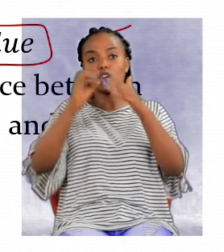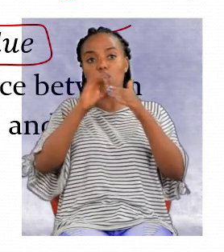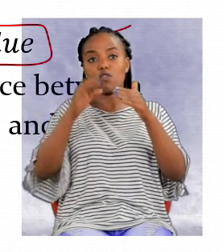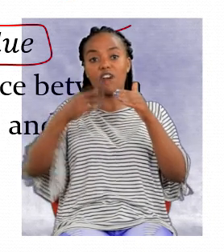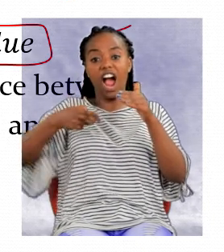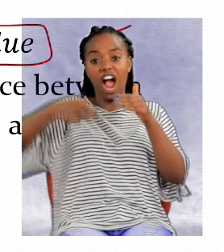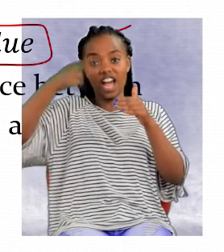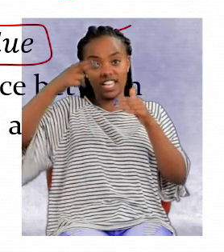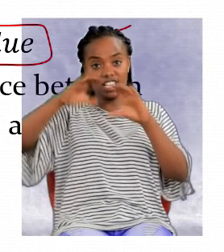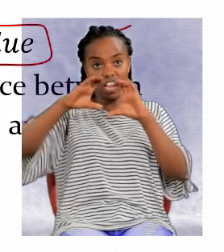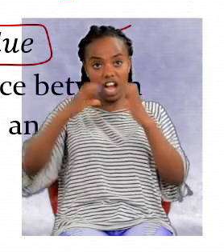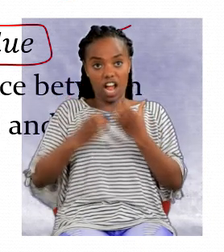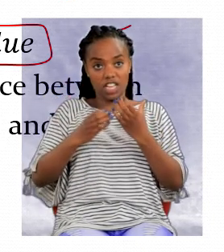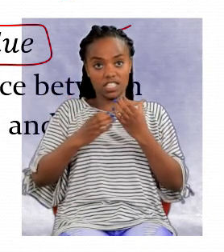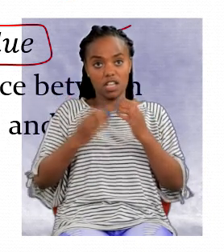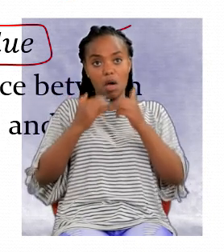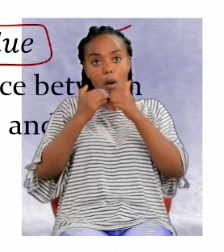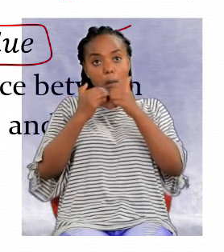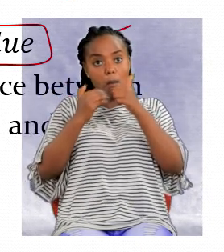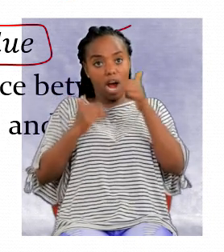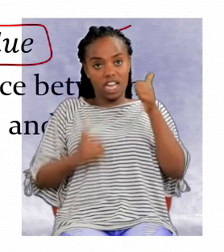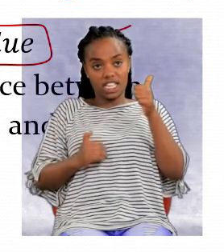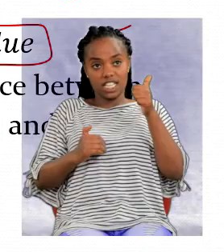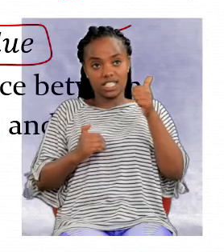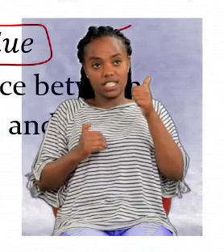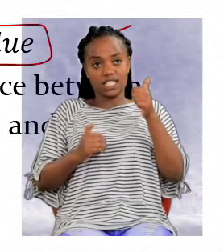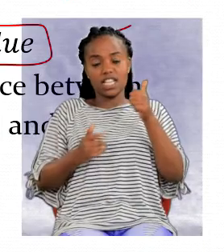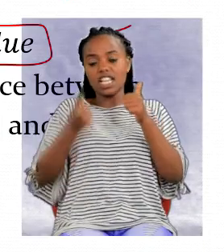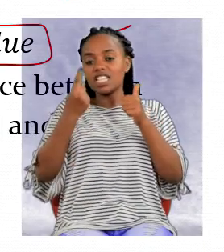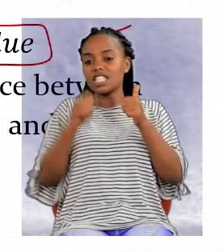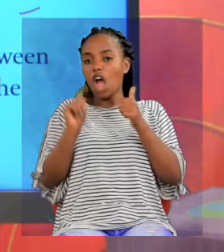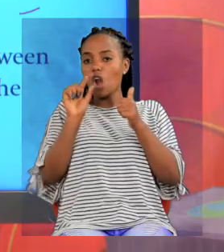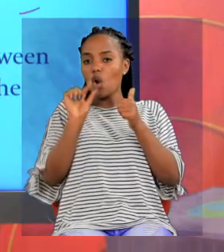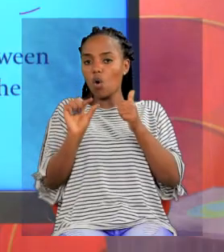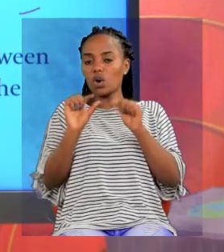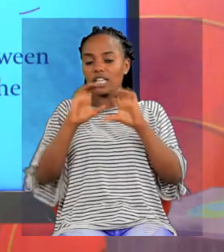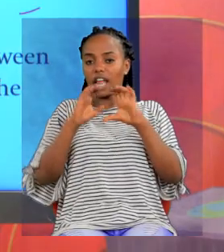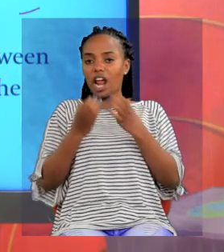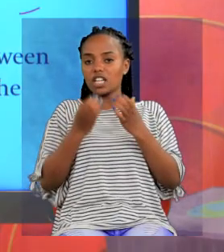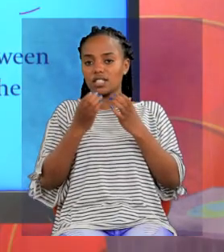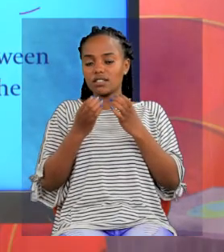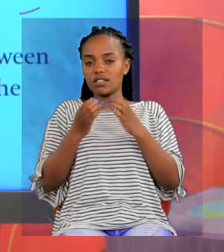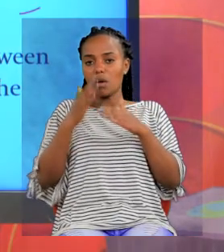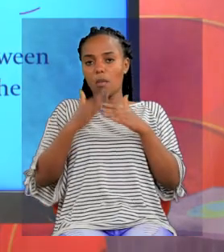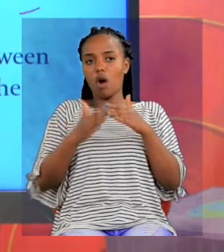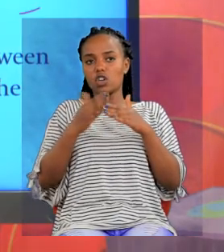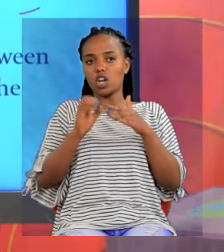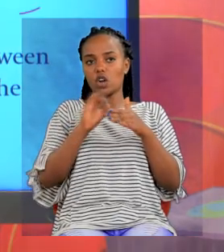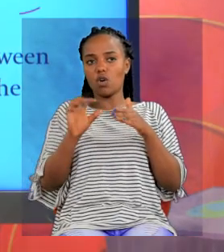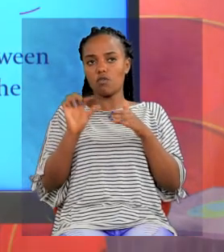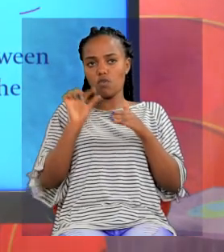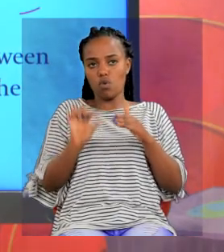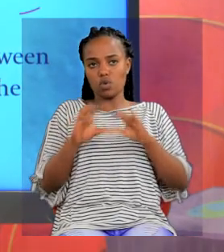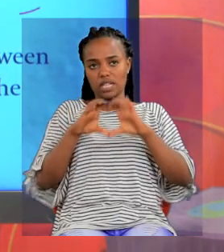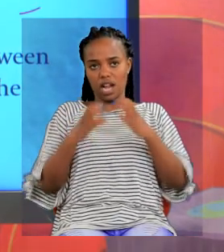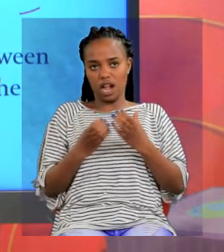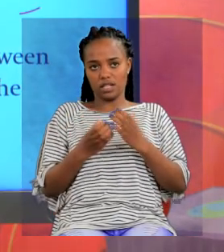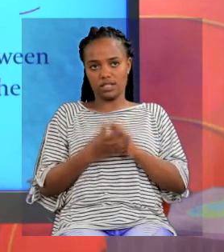highest class minus the lower class boundary of the lowest